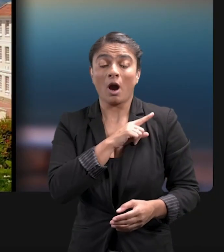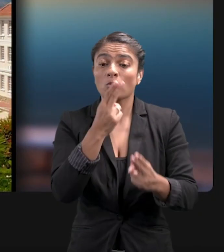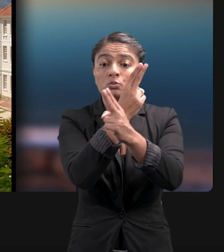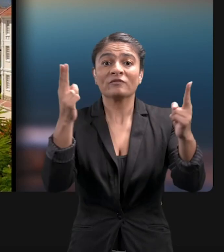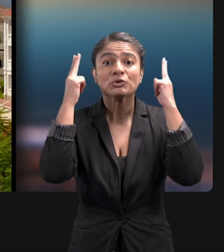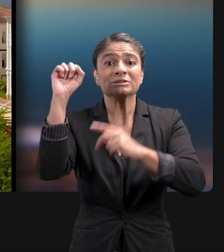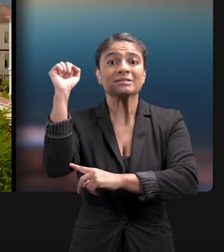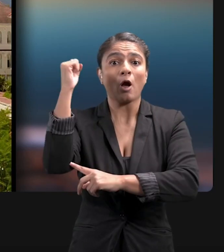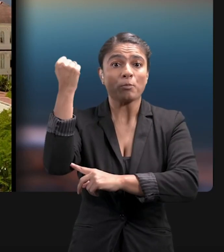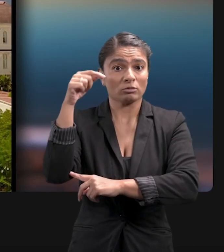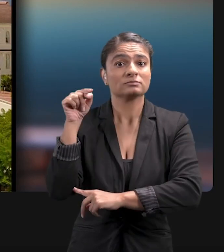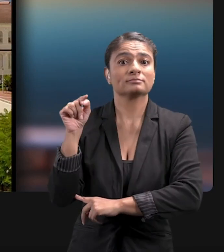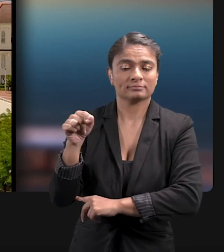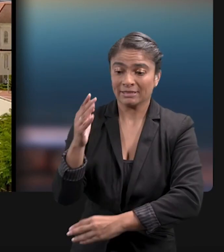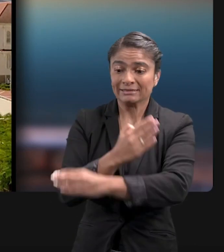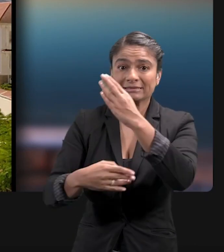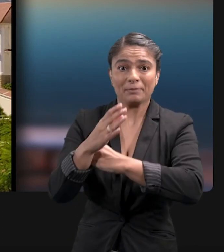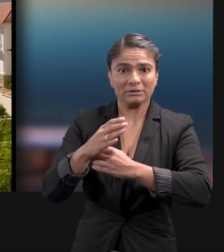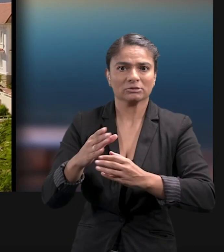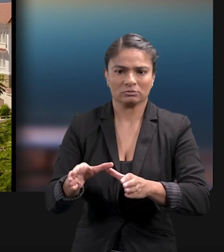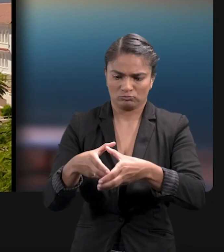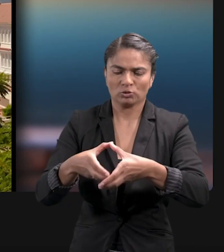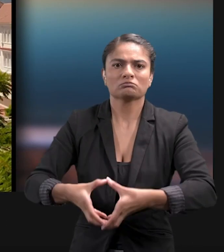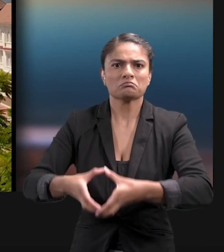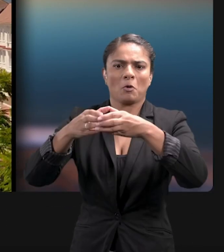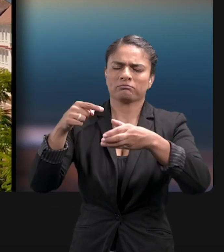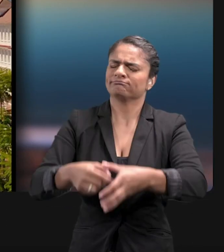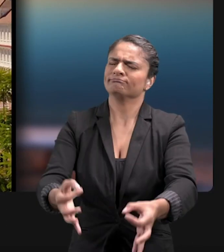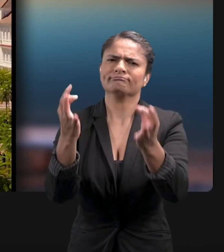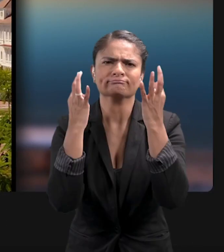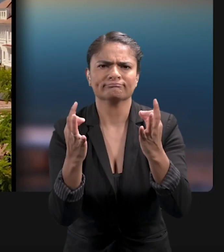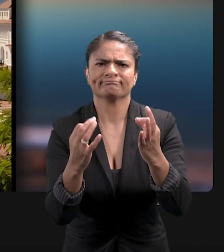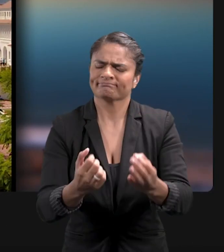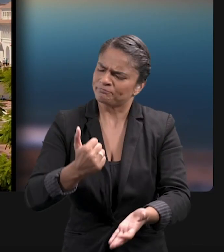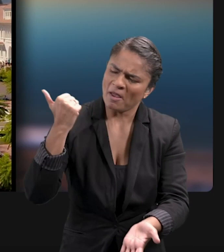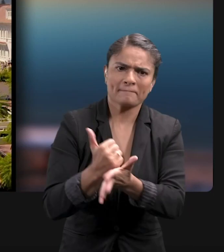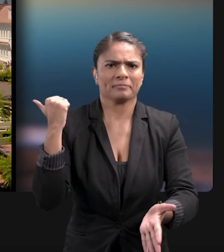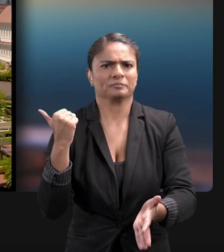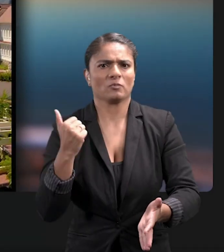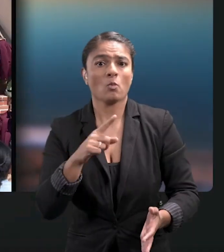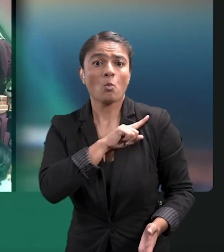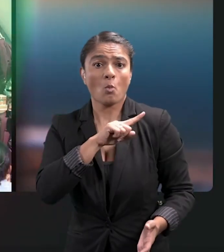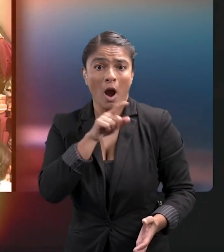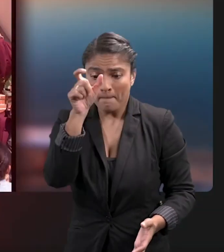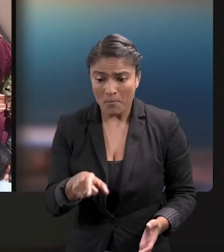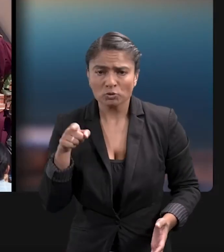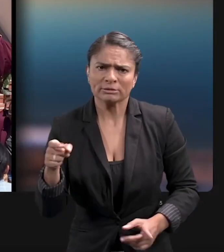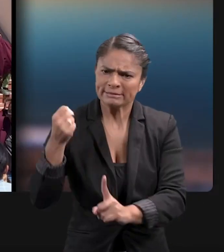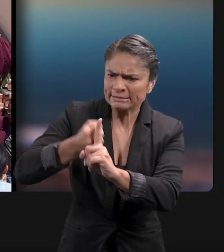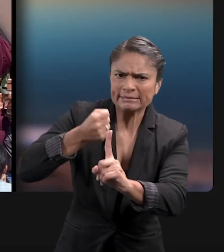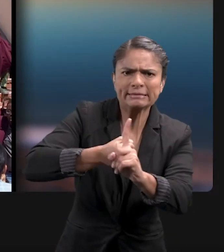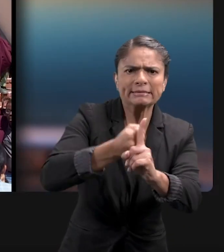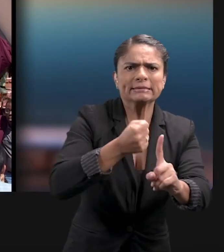the disabled unit at Stellenbosch University is amazing. They're fantastic, because she is a person